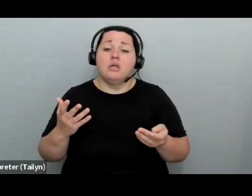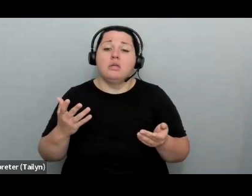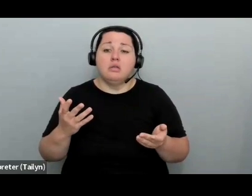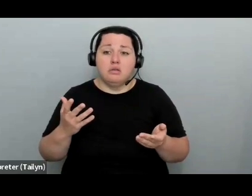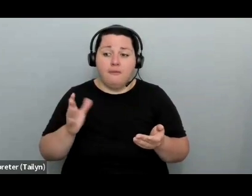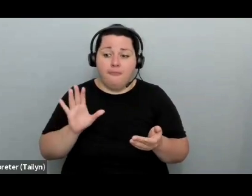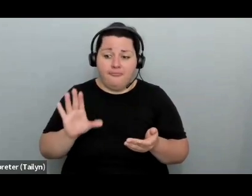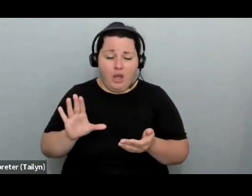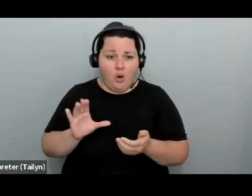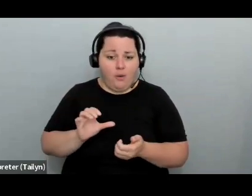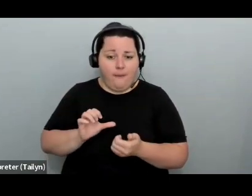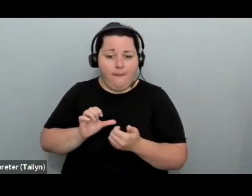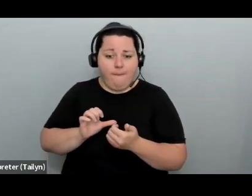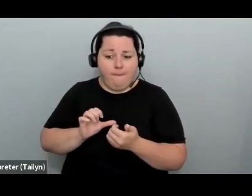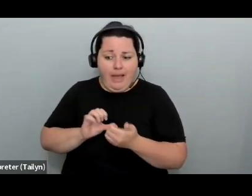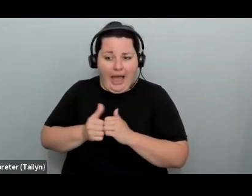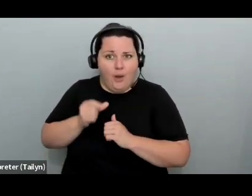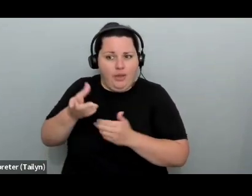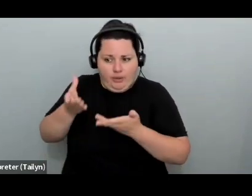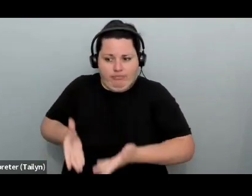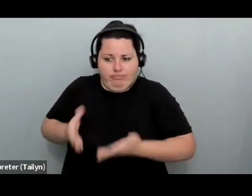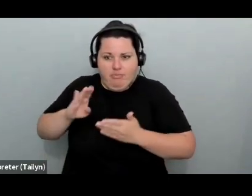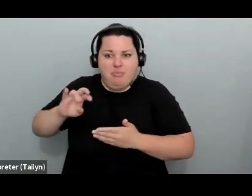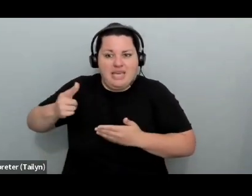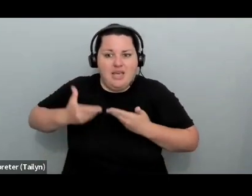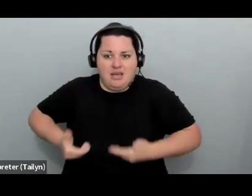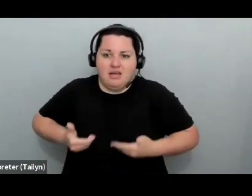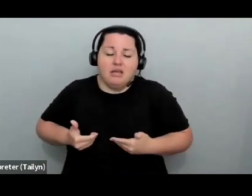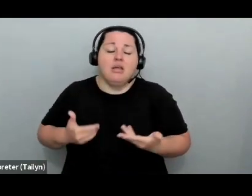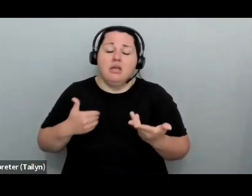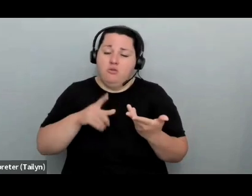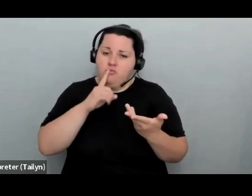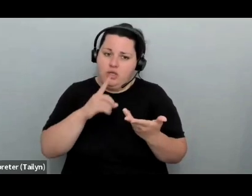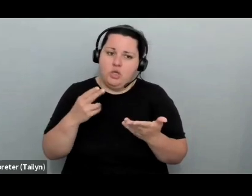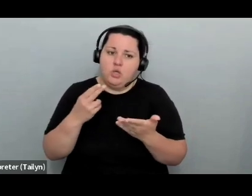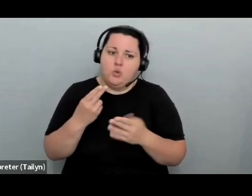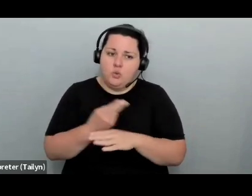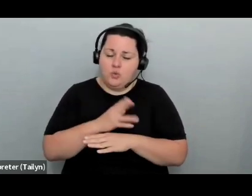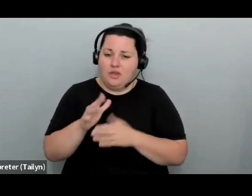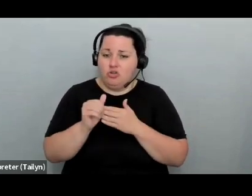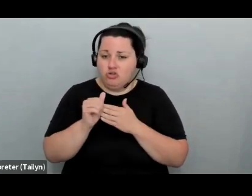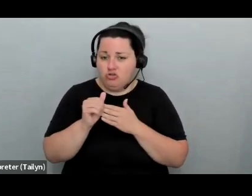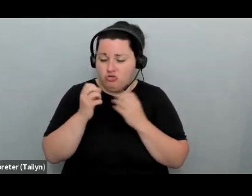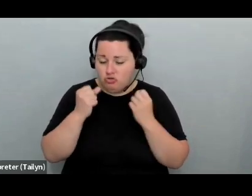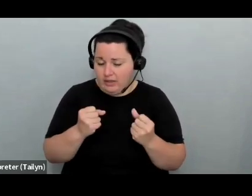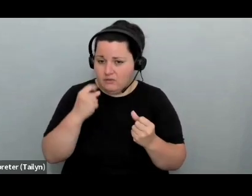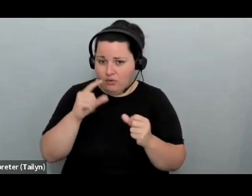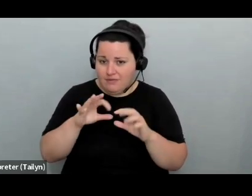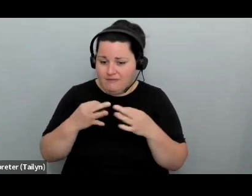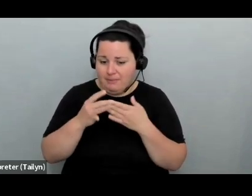their way of being. And we want to really utilize the strengths in a family-led crisis plan.